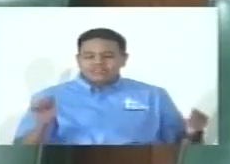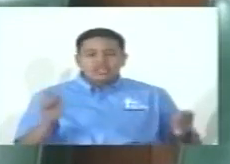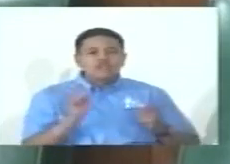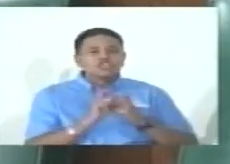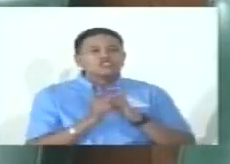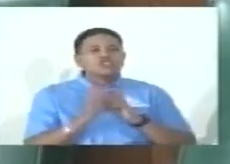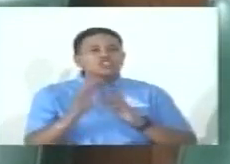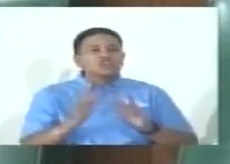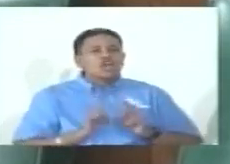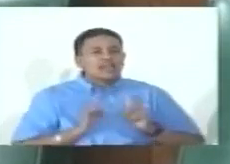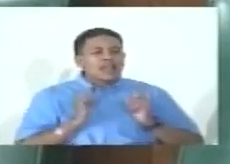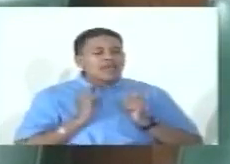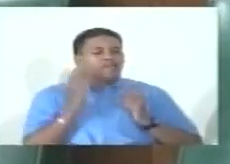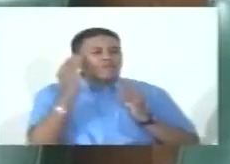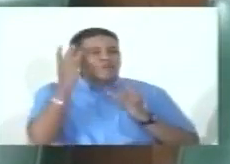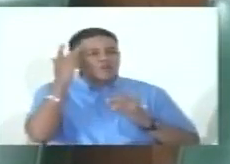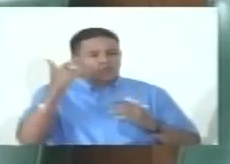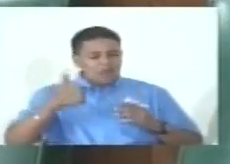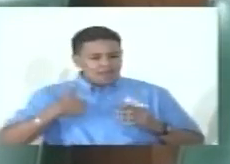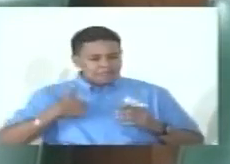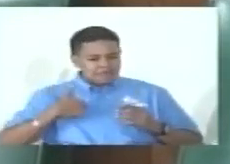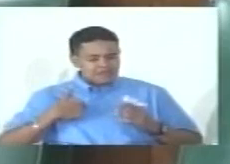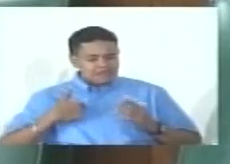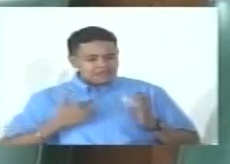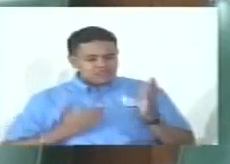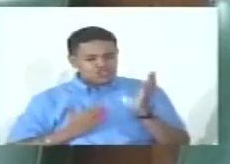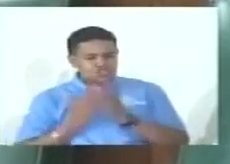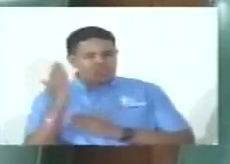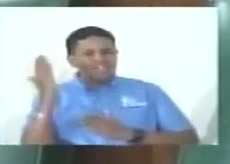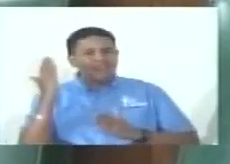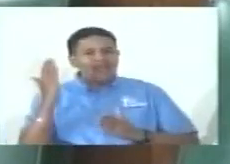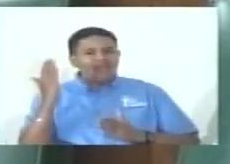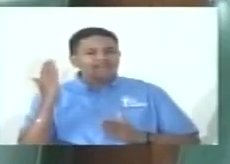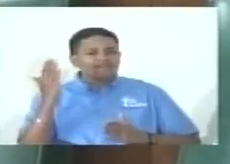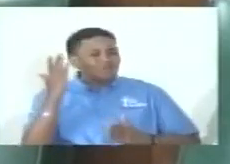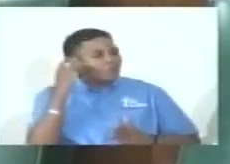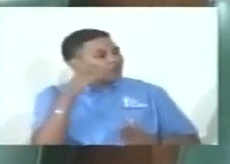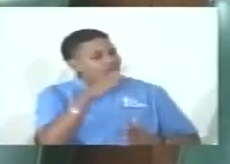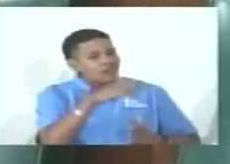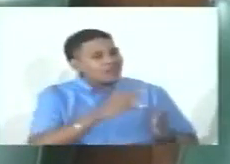you wonder, why did you survive? Why not someone else?